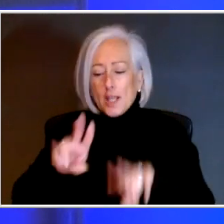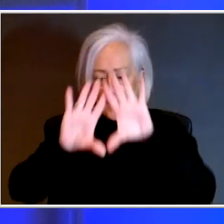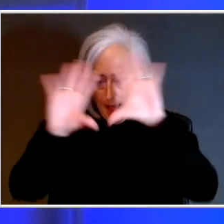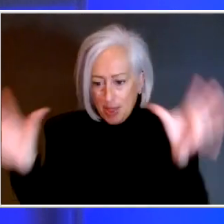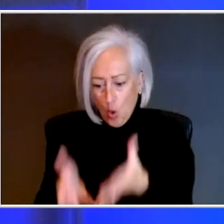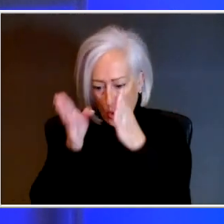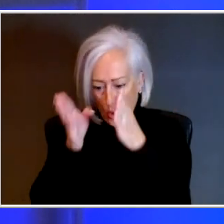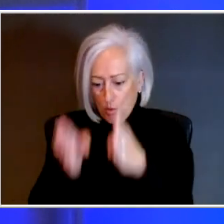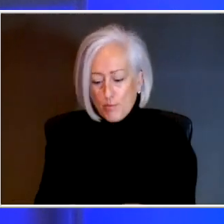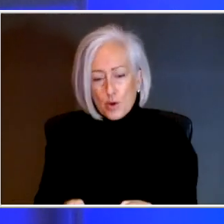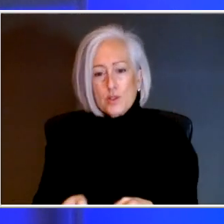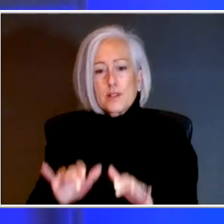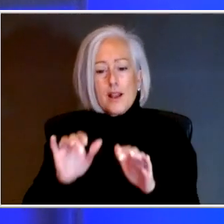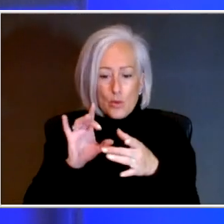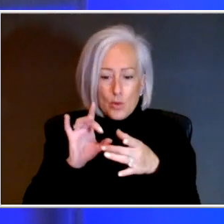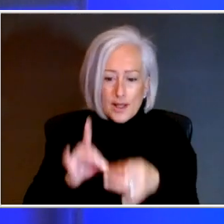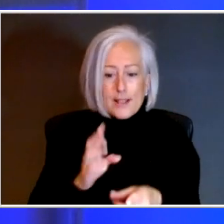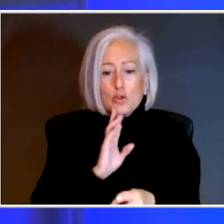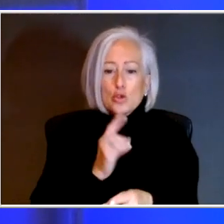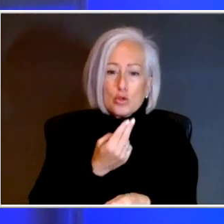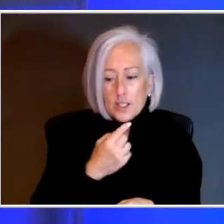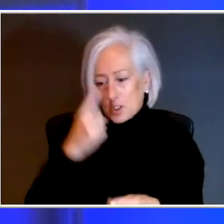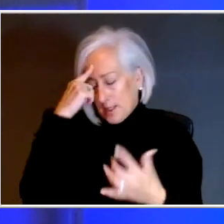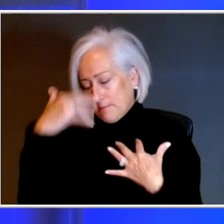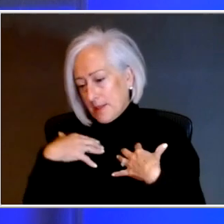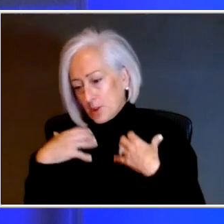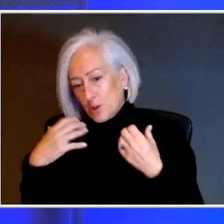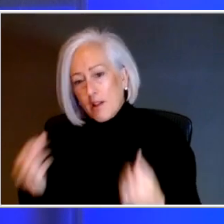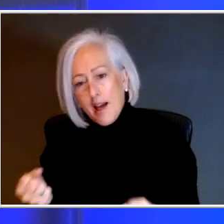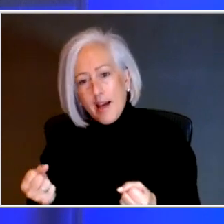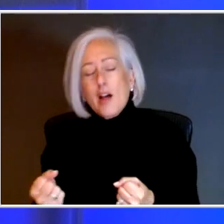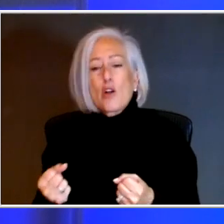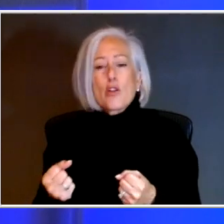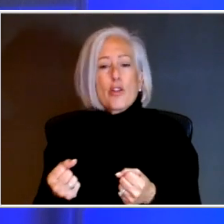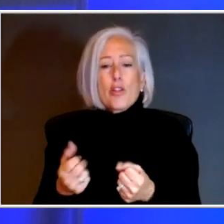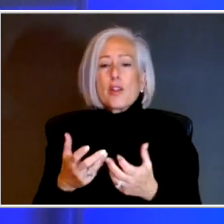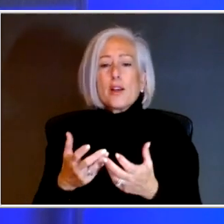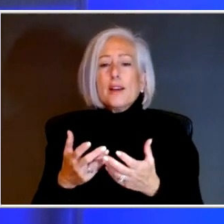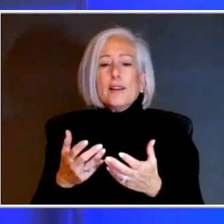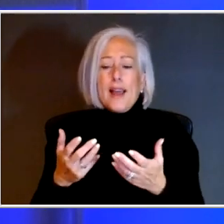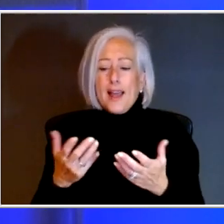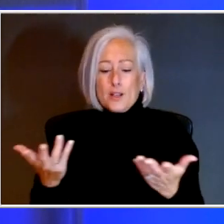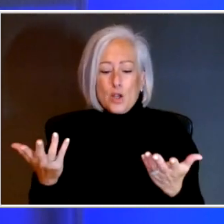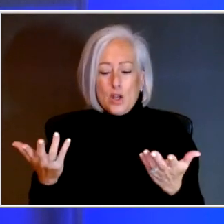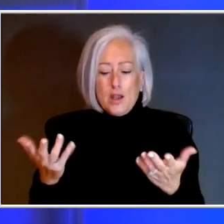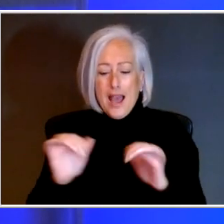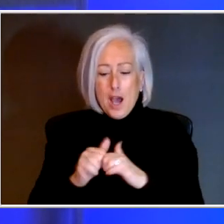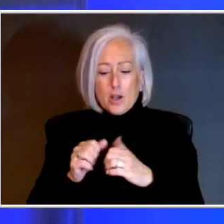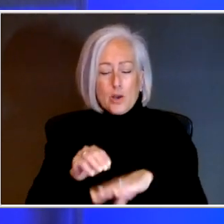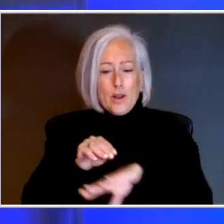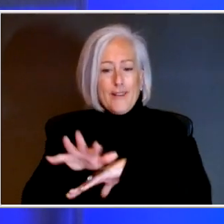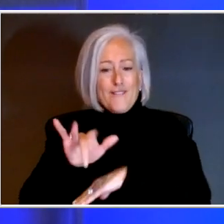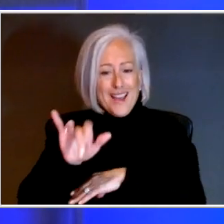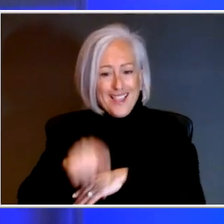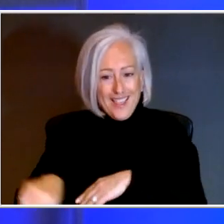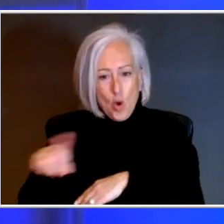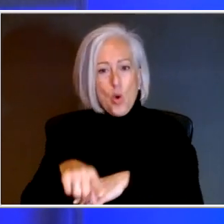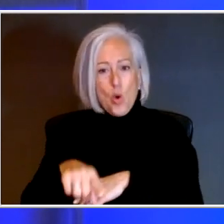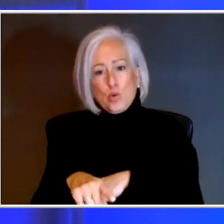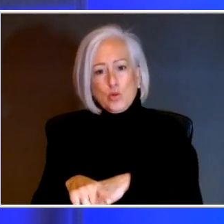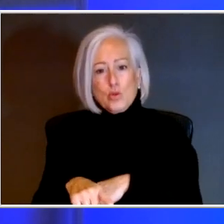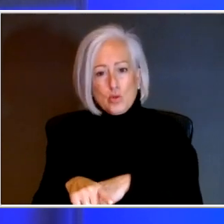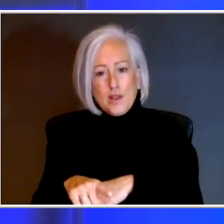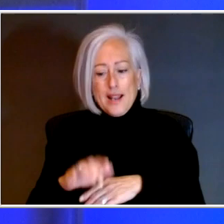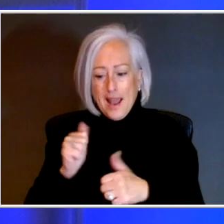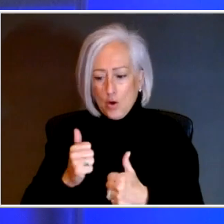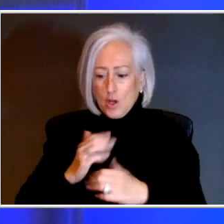How can we affect the mental health that, may have changed in the setting of this injury? And what can we do to prevent this injury in the future, whether